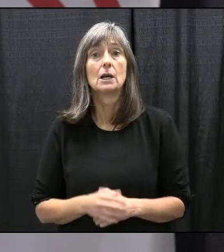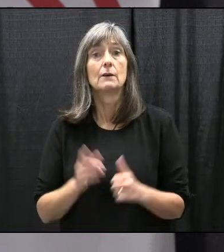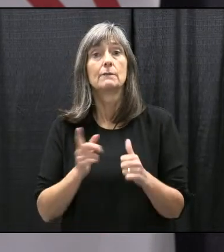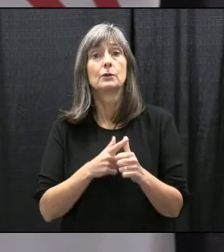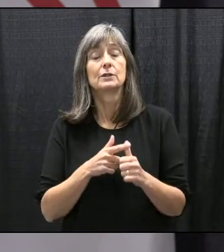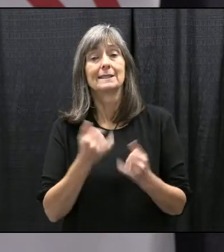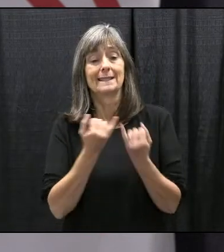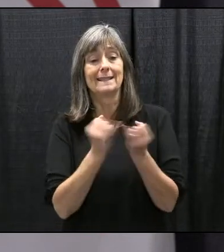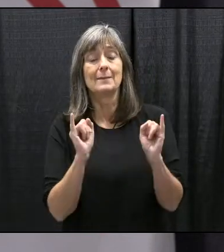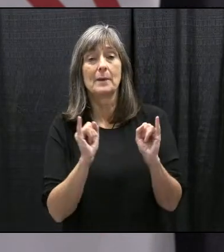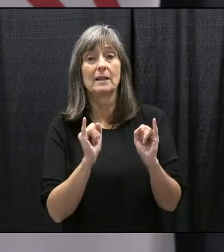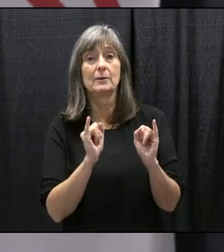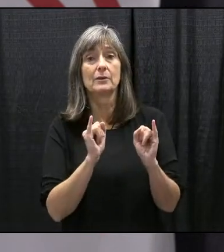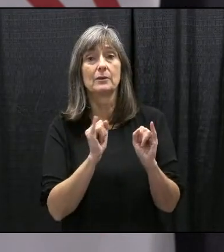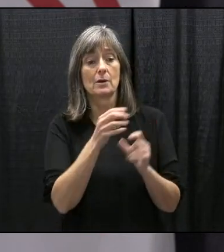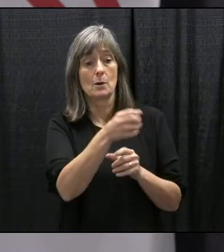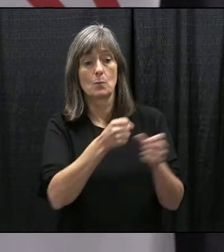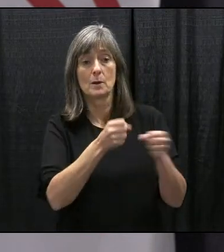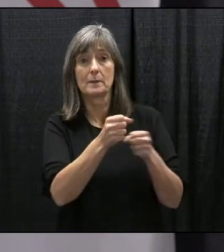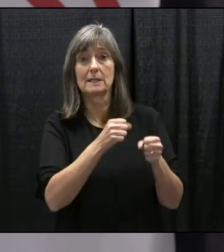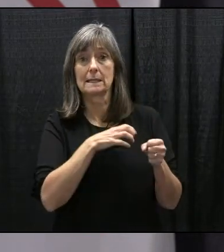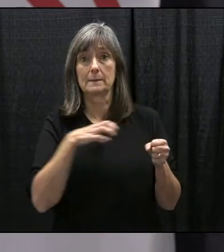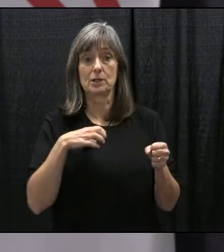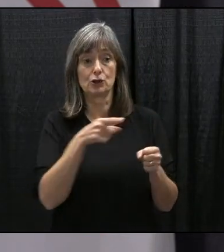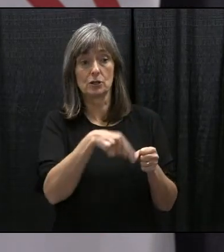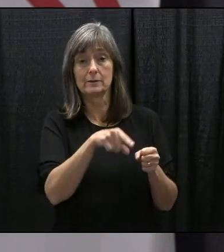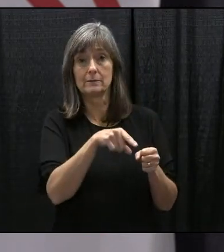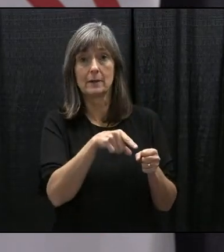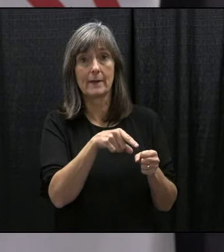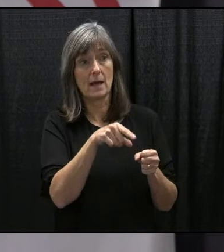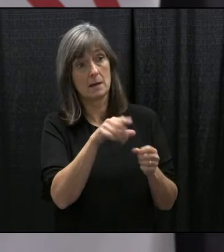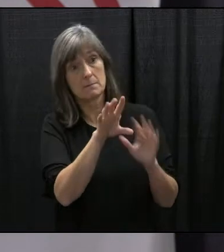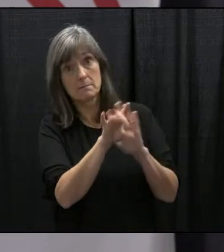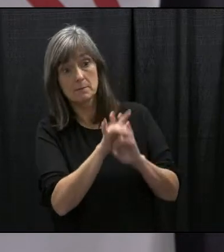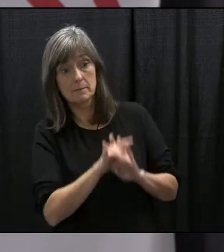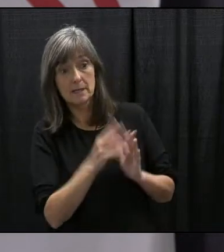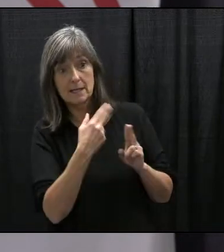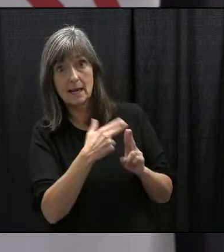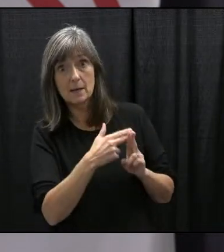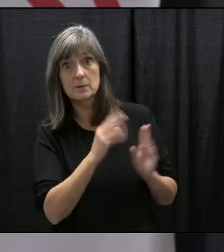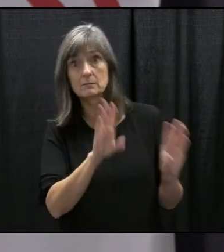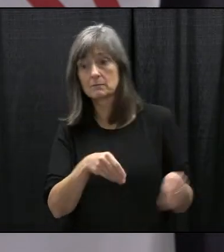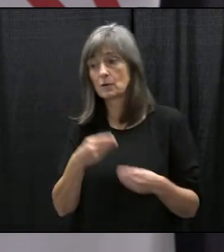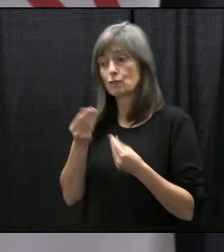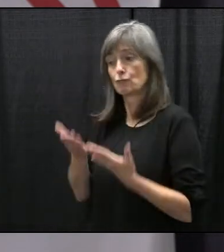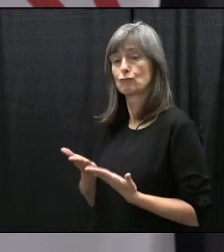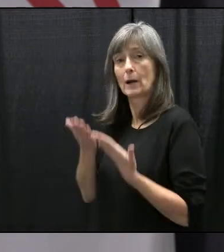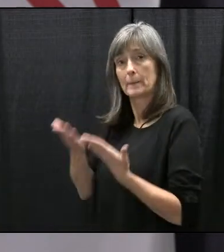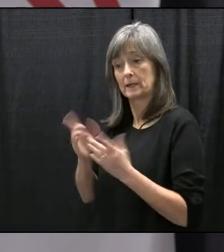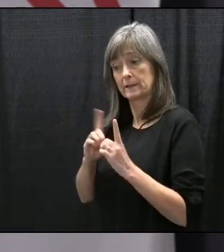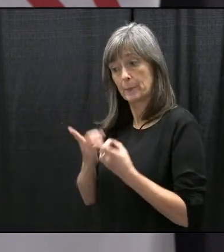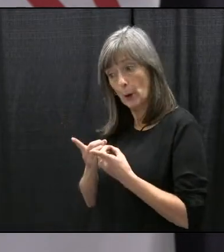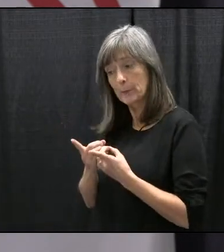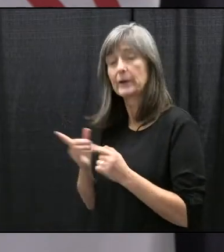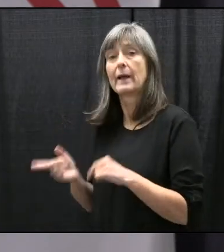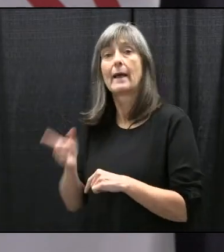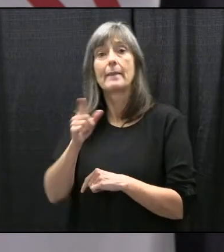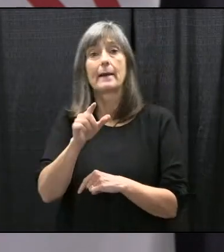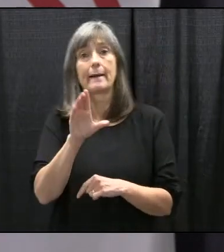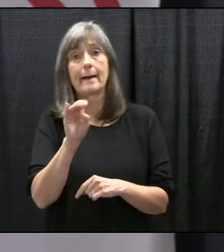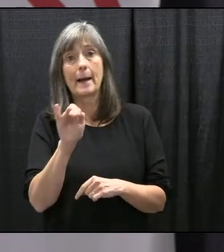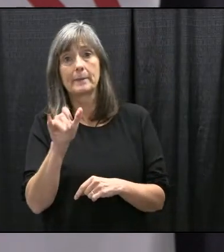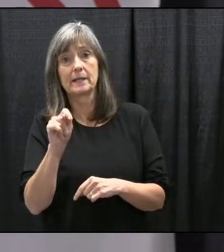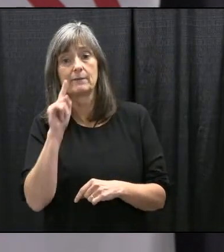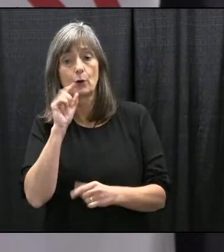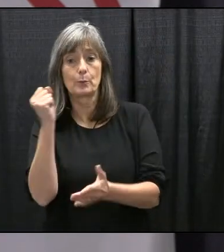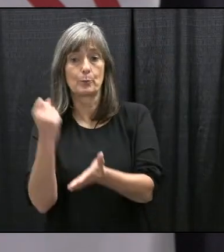Commission, and then with their recommendations to the department, then back to Cabinet for final approval. So that's going to, I would assume, will take a couple of